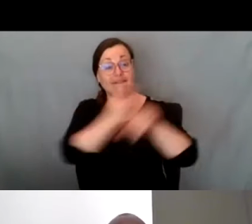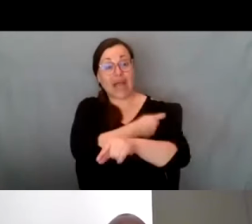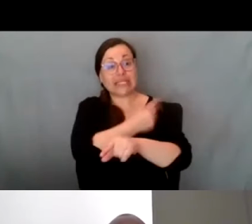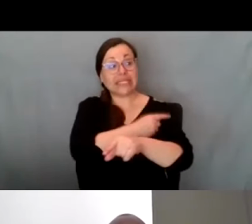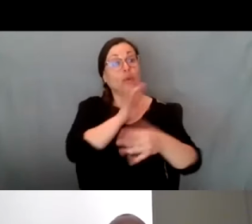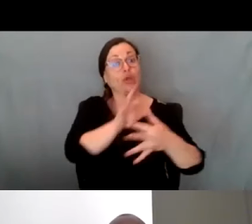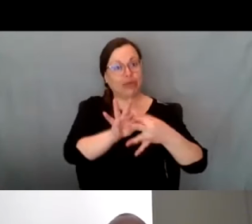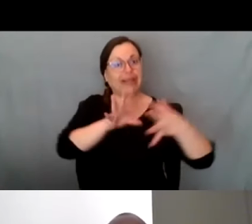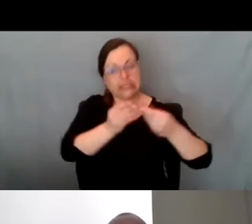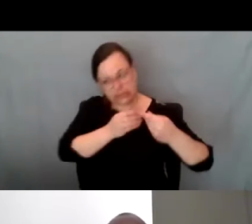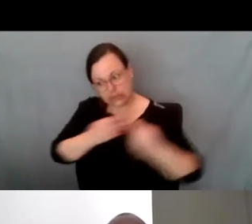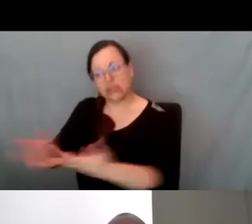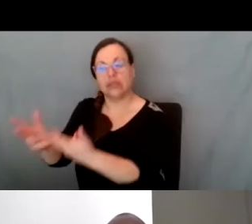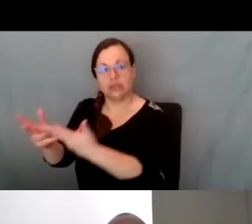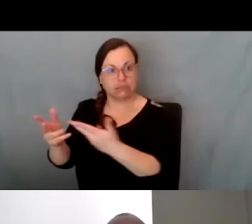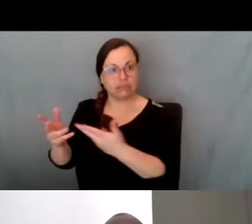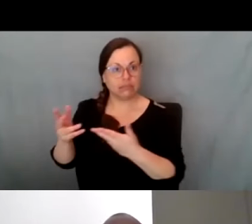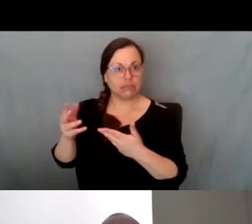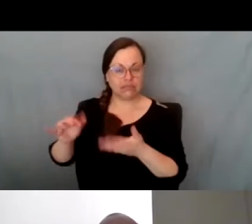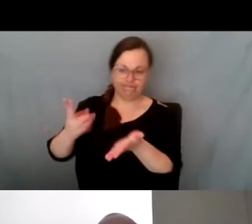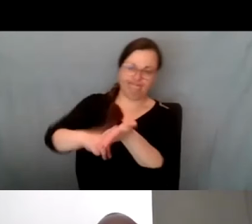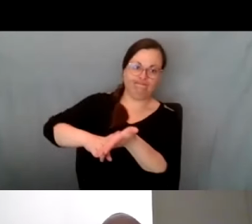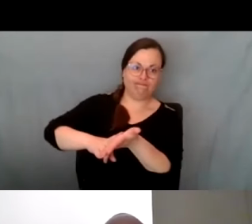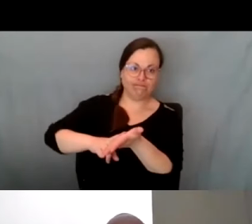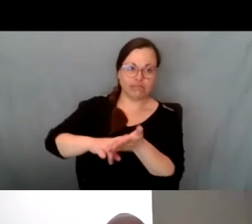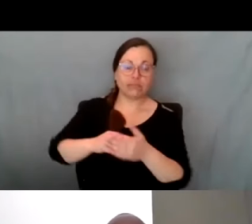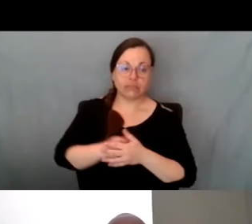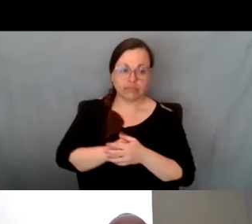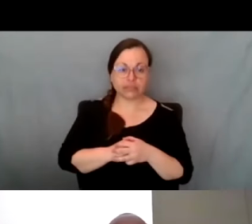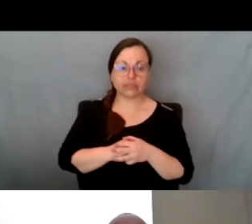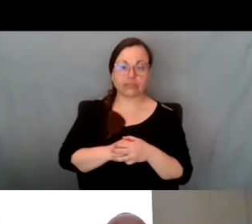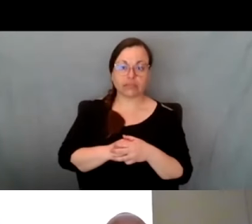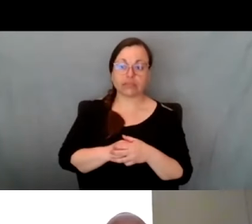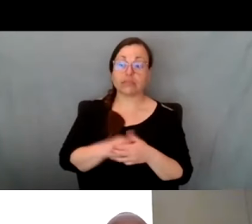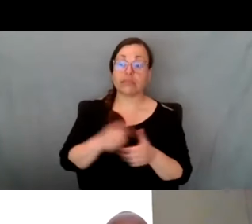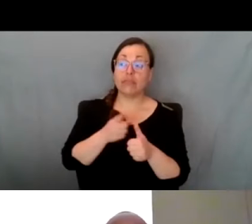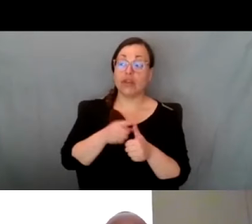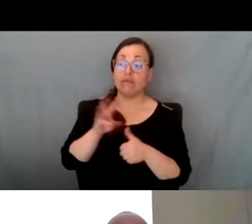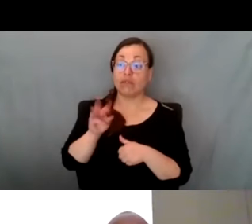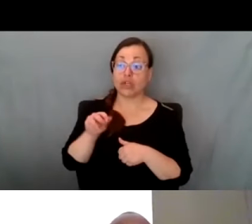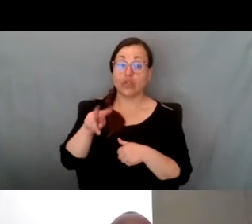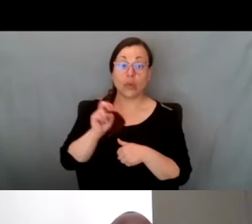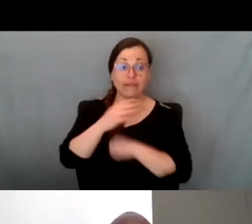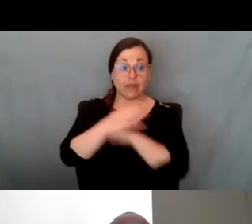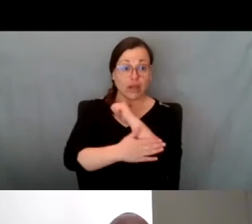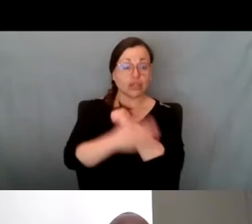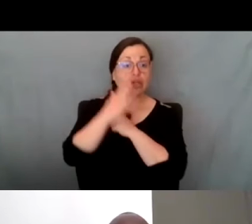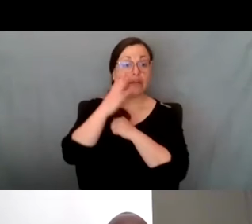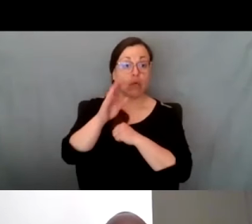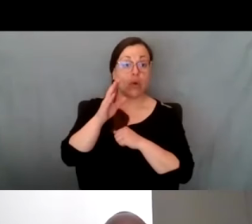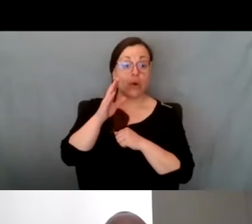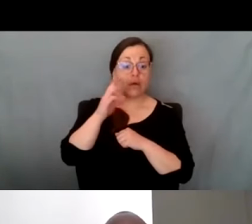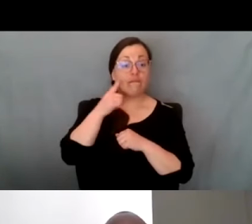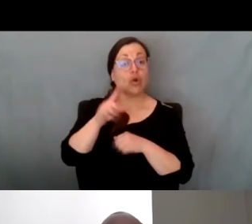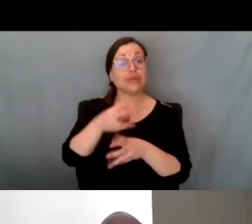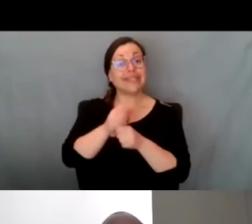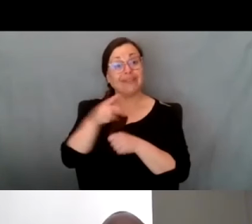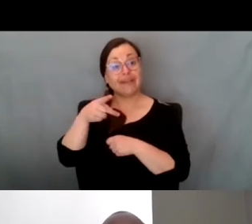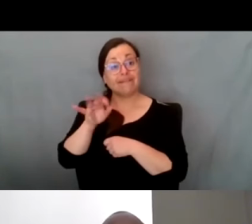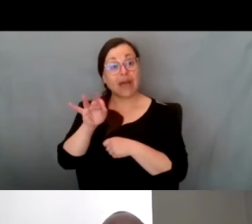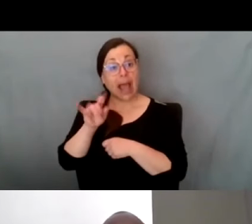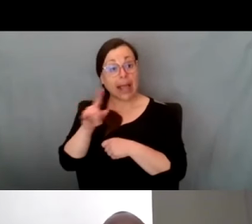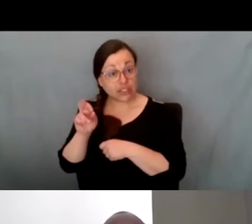facility. And as part of the first wave countries that are going to introduce the Pfizer vaccine soon, these are the